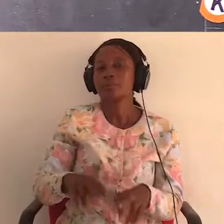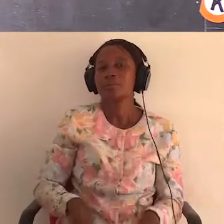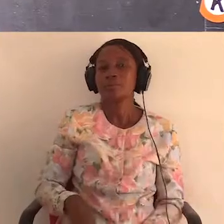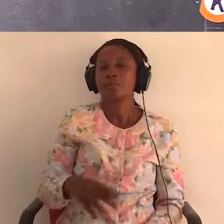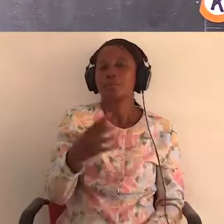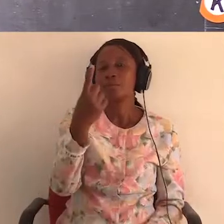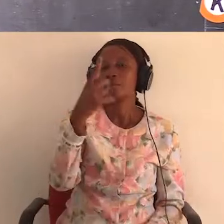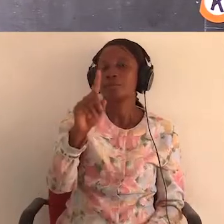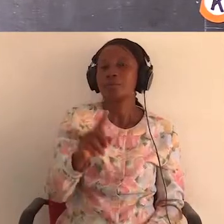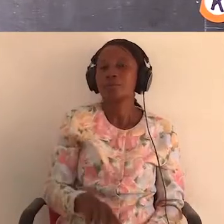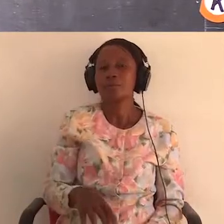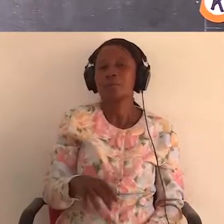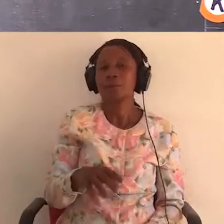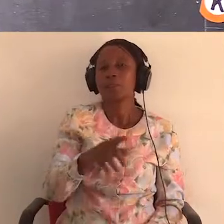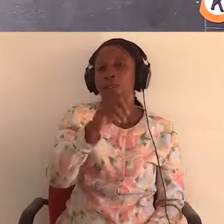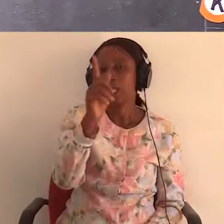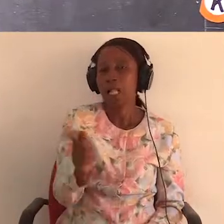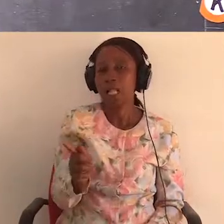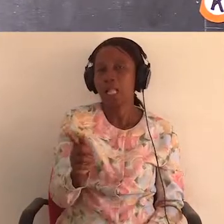said the initial sound here is G.